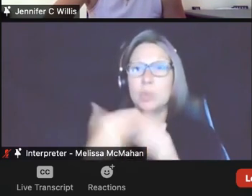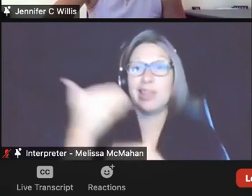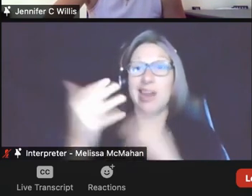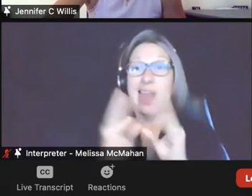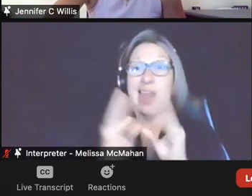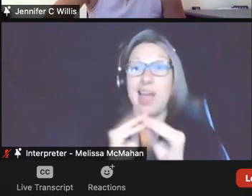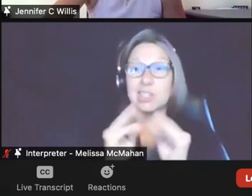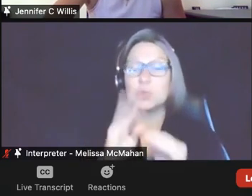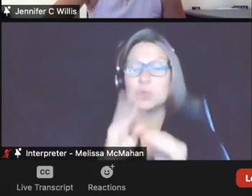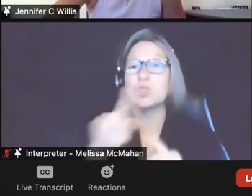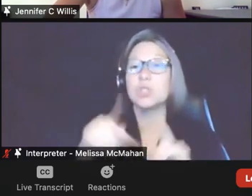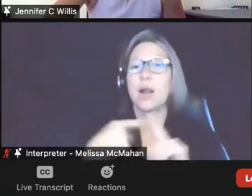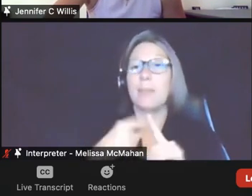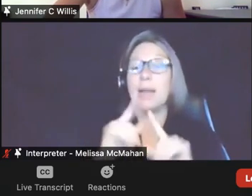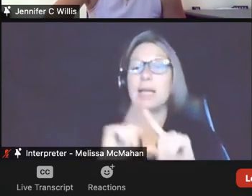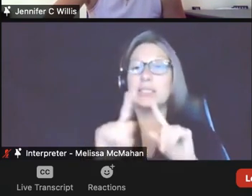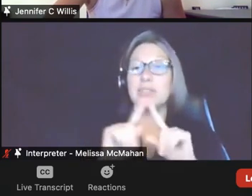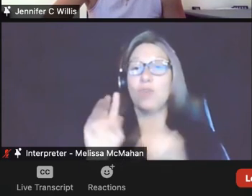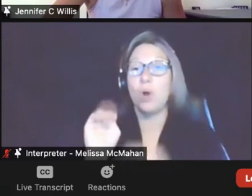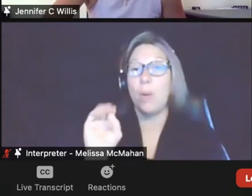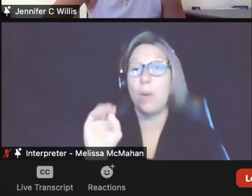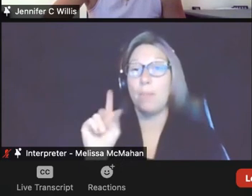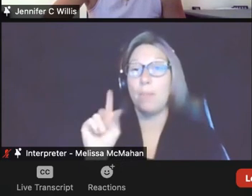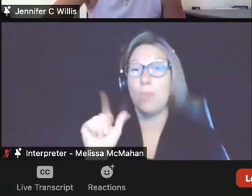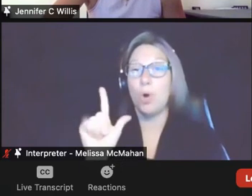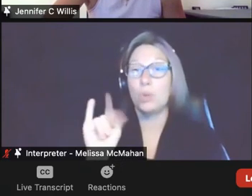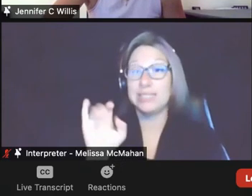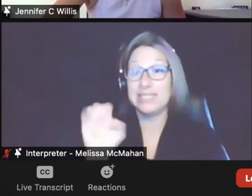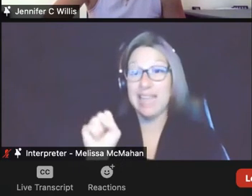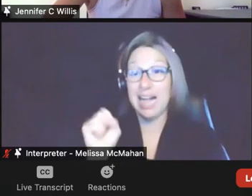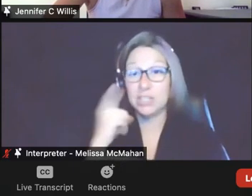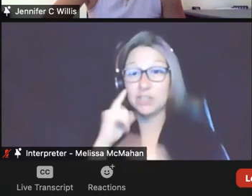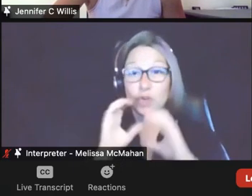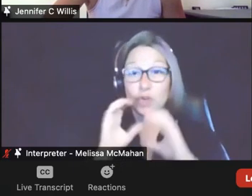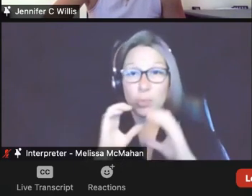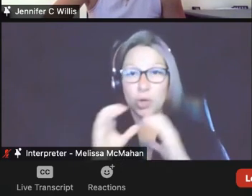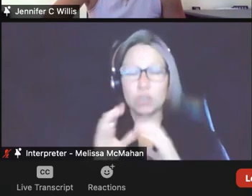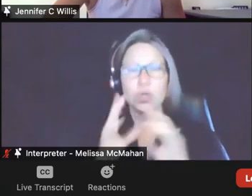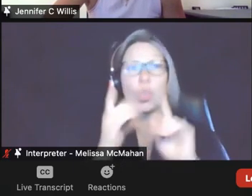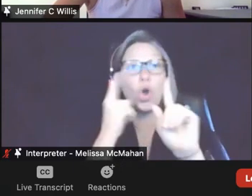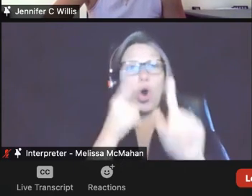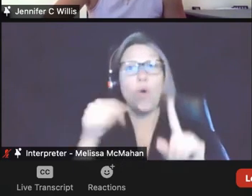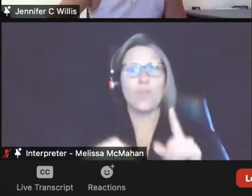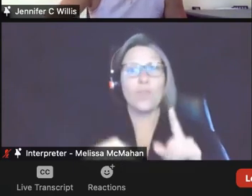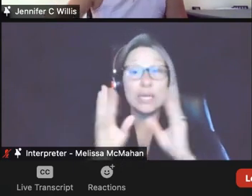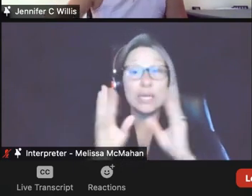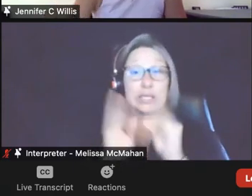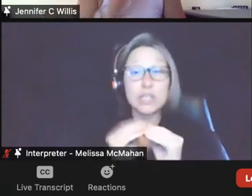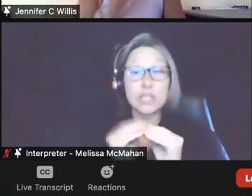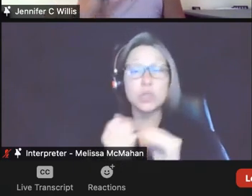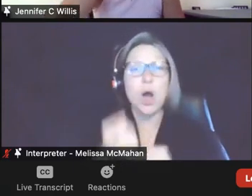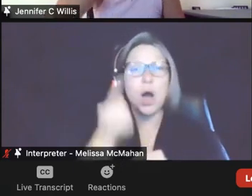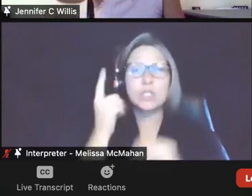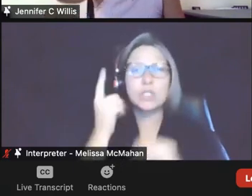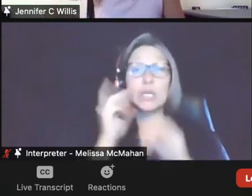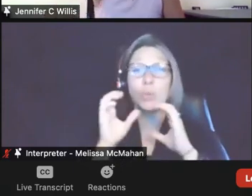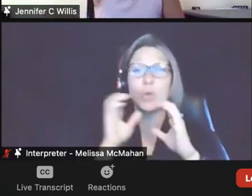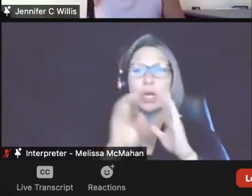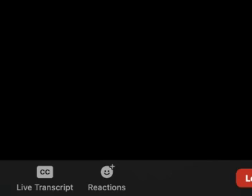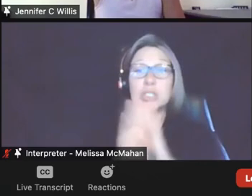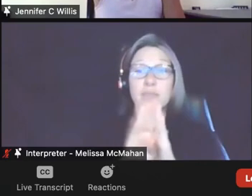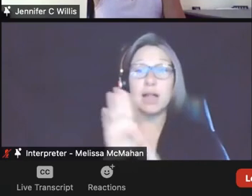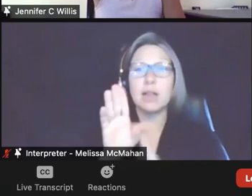of expressive communication. Our goal for this session was understanding communication development, and then some of the